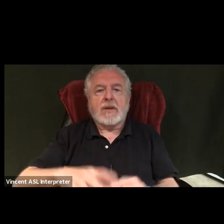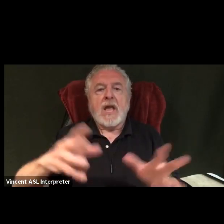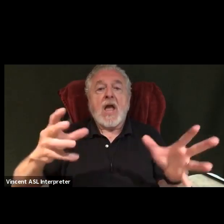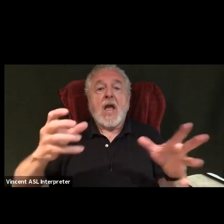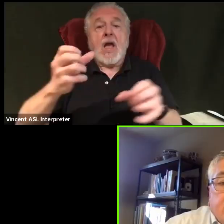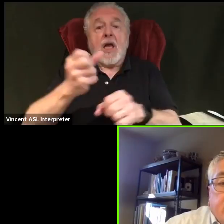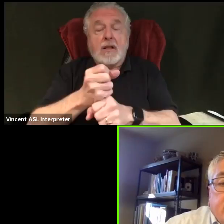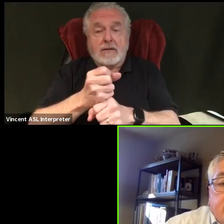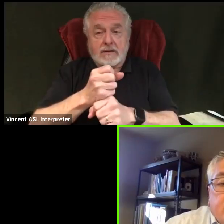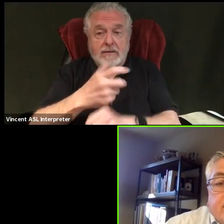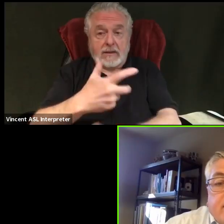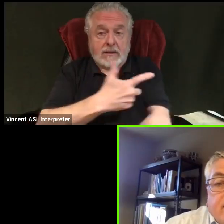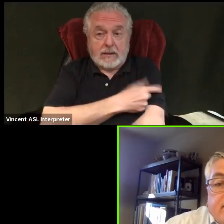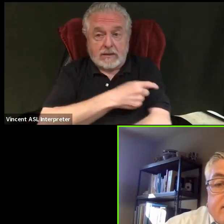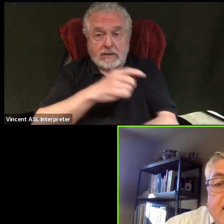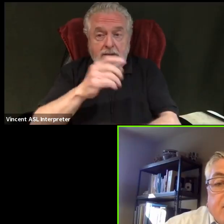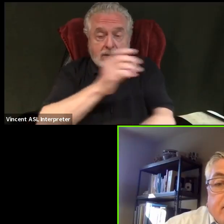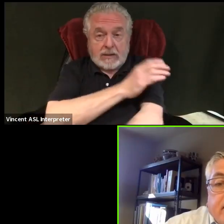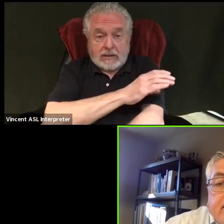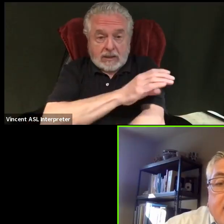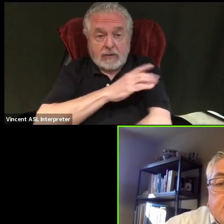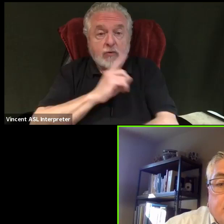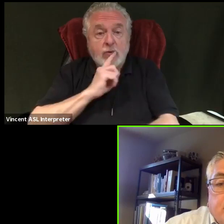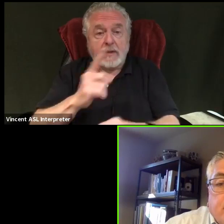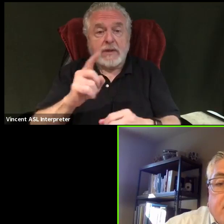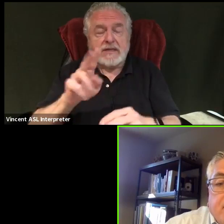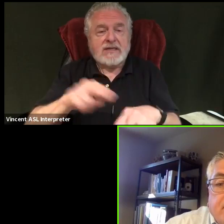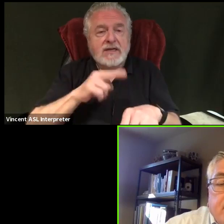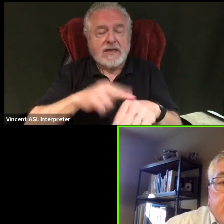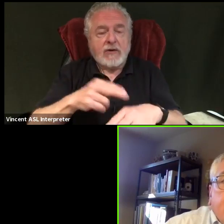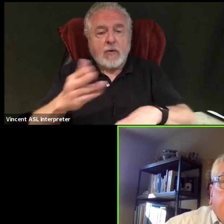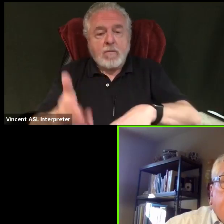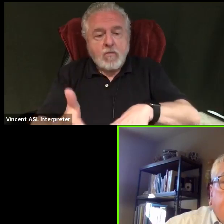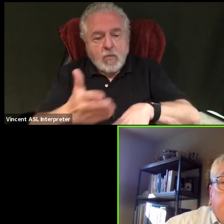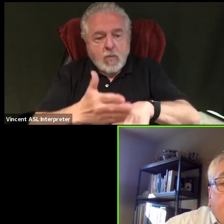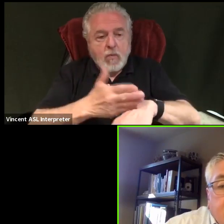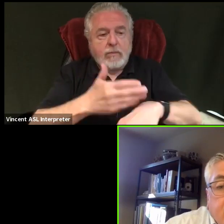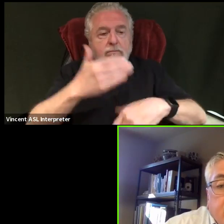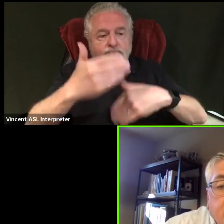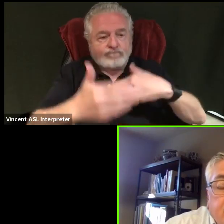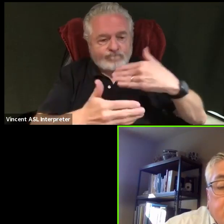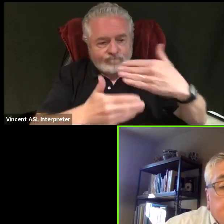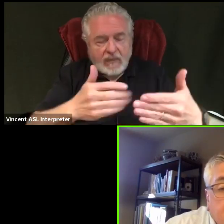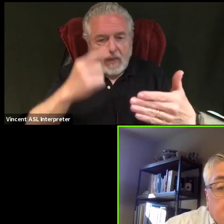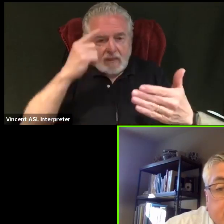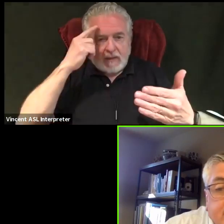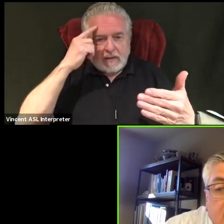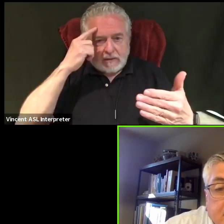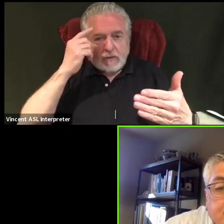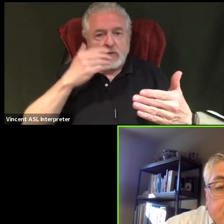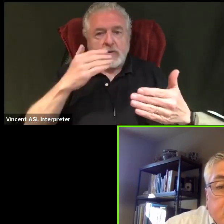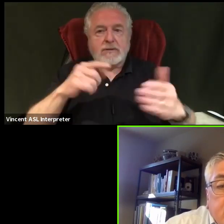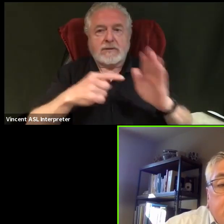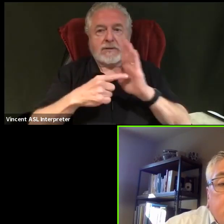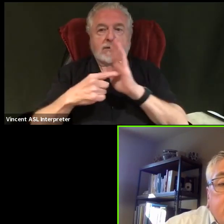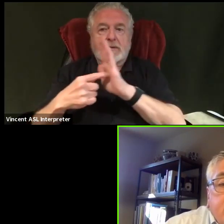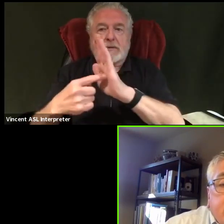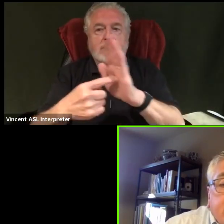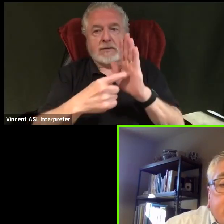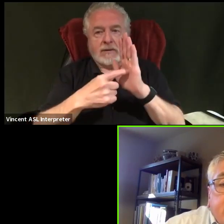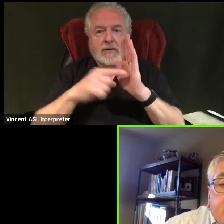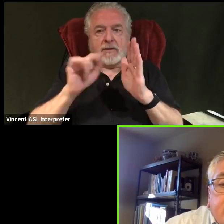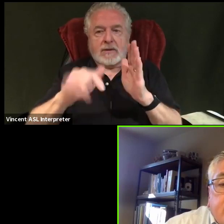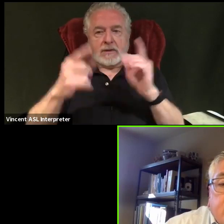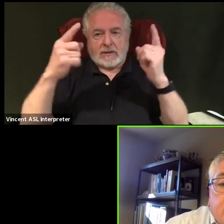Consolidating vaccination clinics or centers is actually a natural progression, and I think a good sign. It points